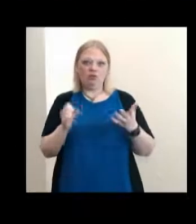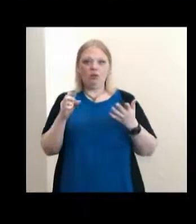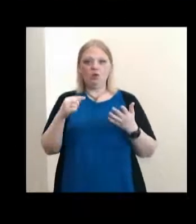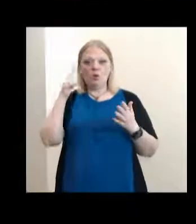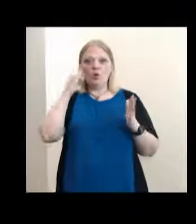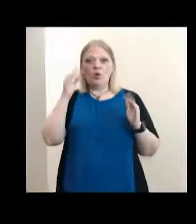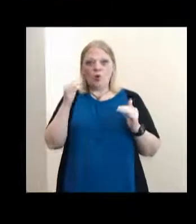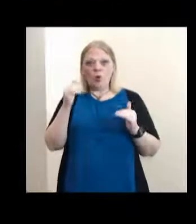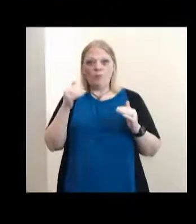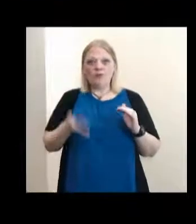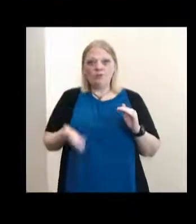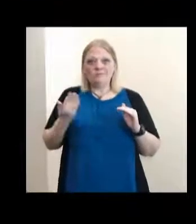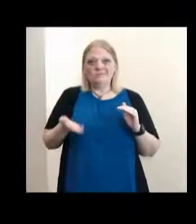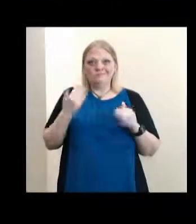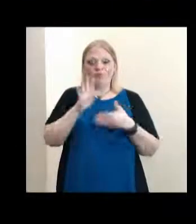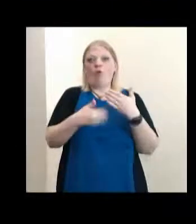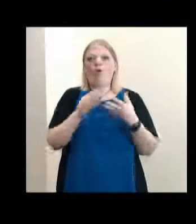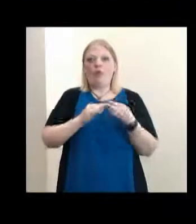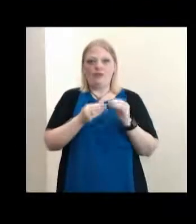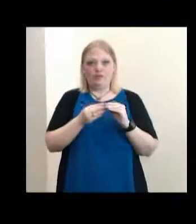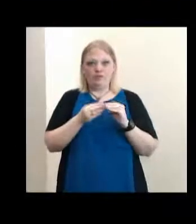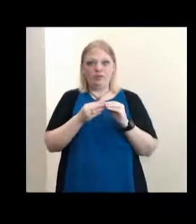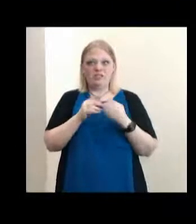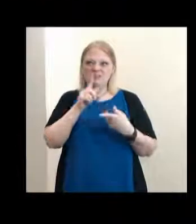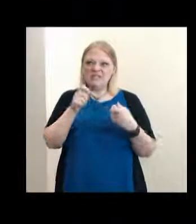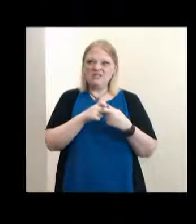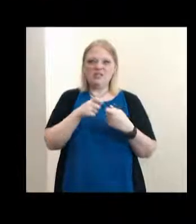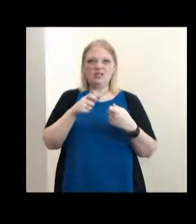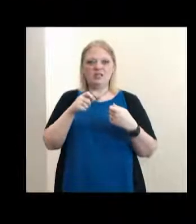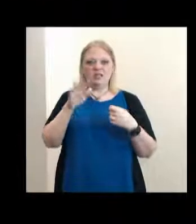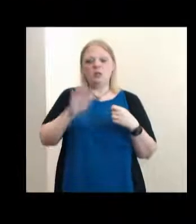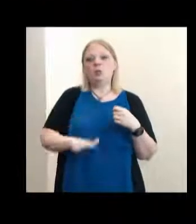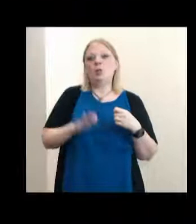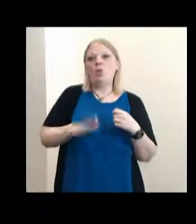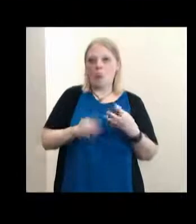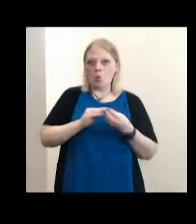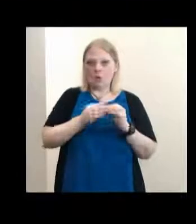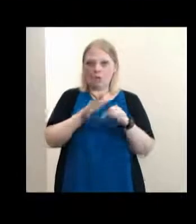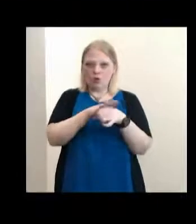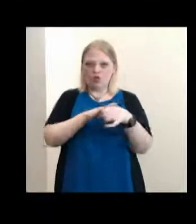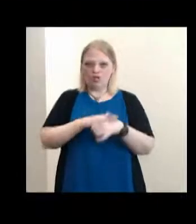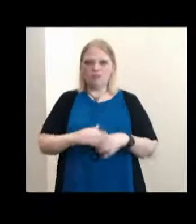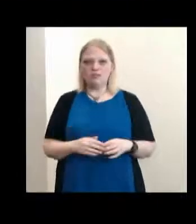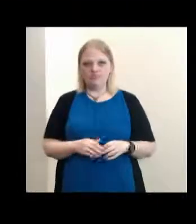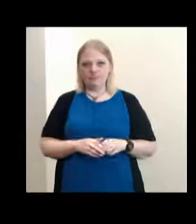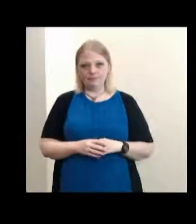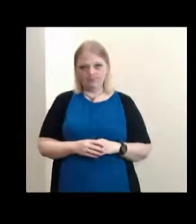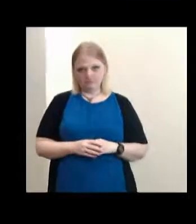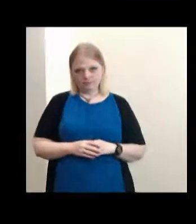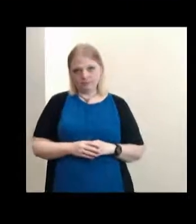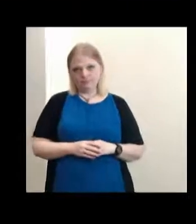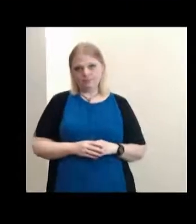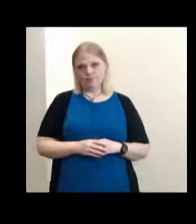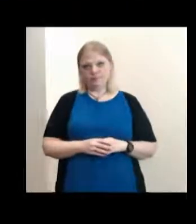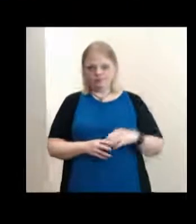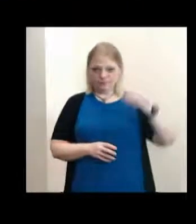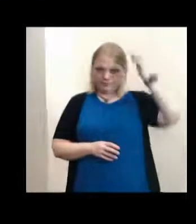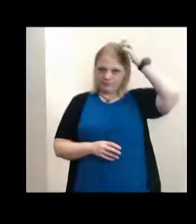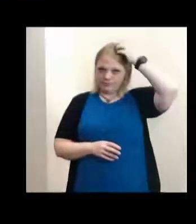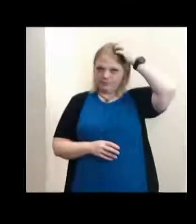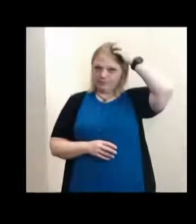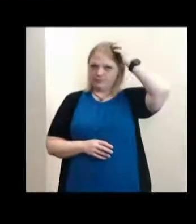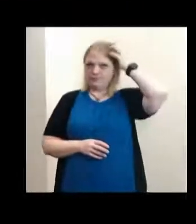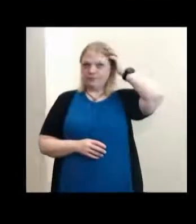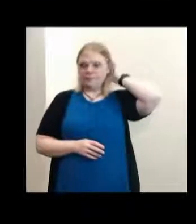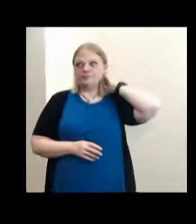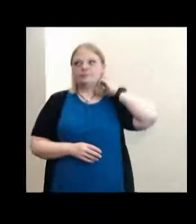all those numbers up, especially in those areas where we're seeing low penetration rates. So just shifting